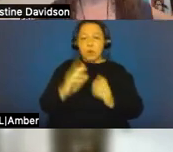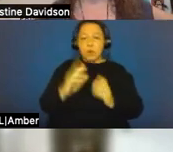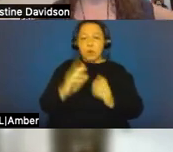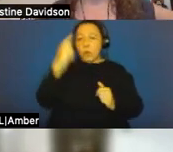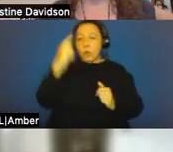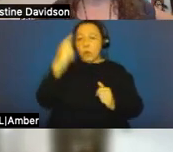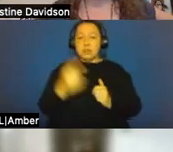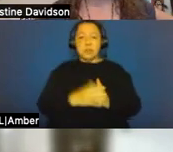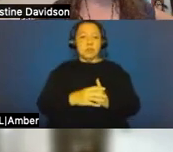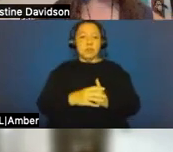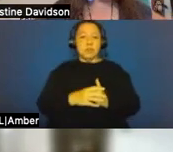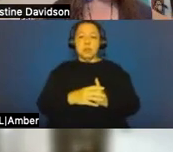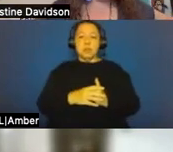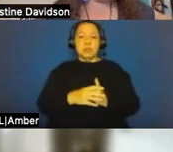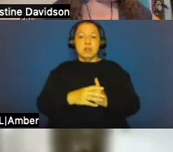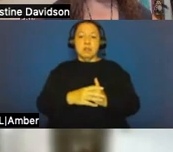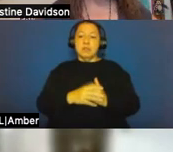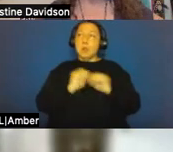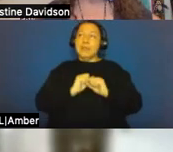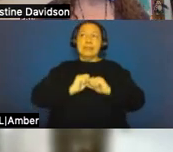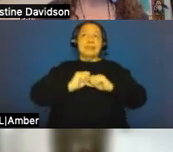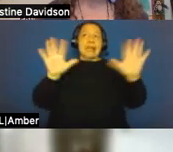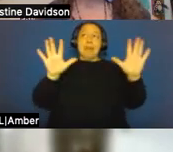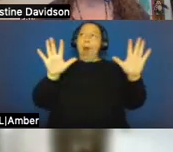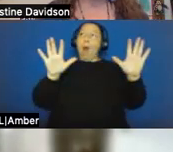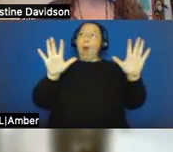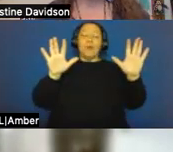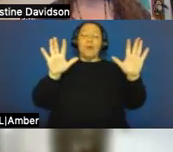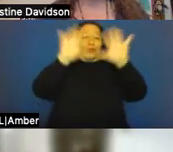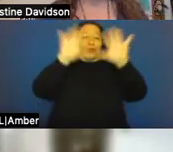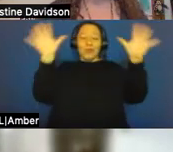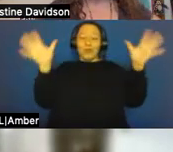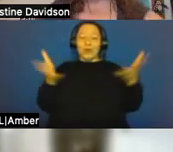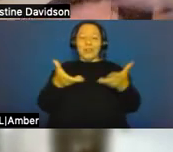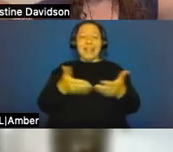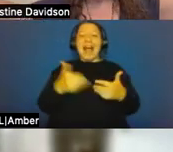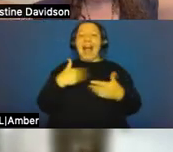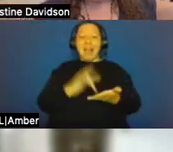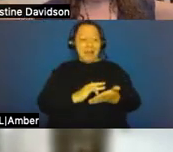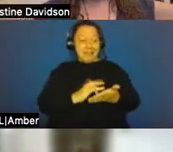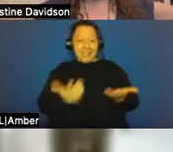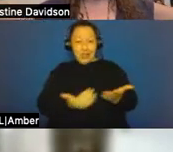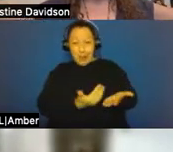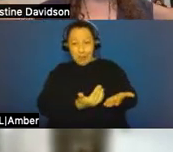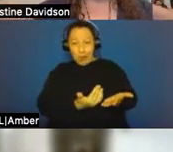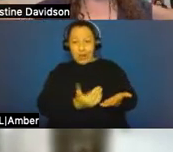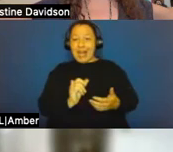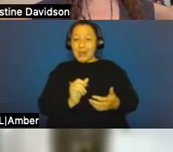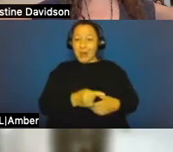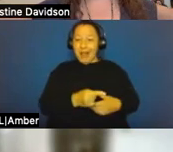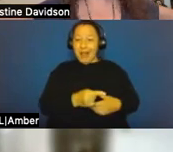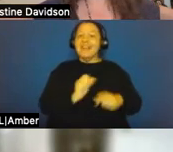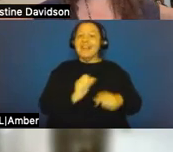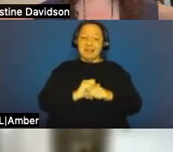let them all out to the universe. I got some medicine burning over here too. Sending that out to